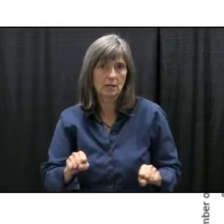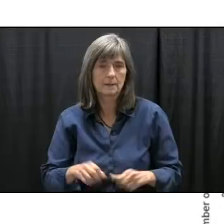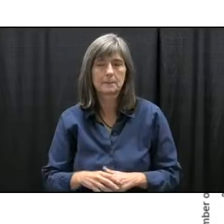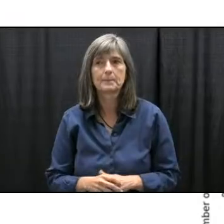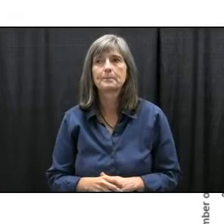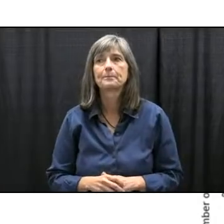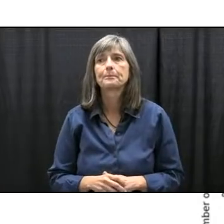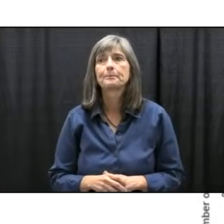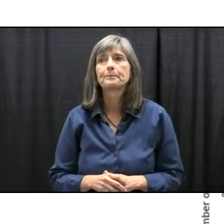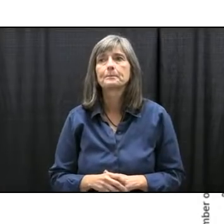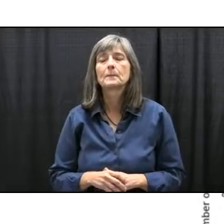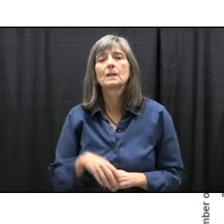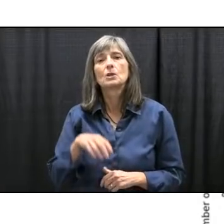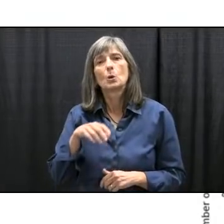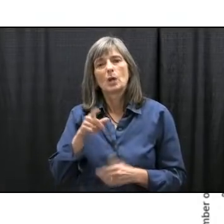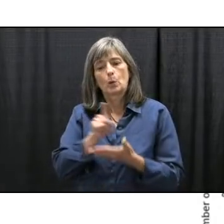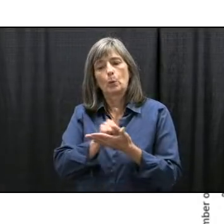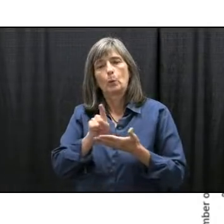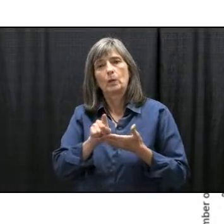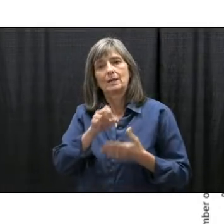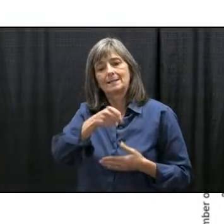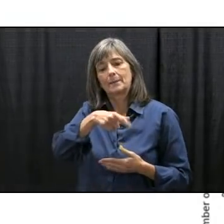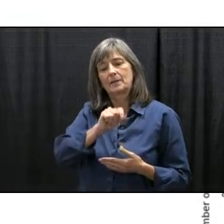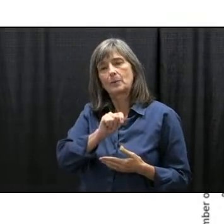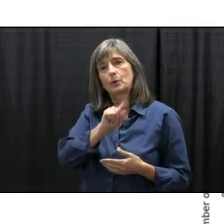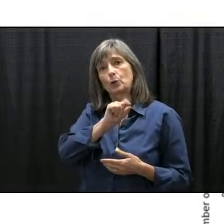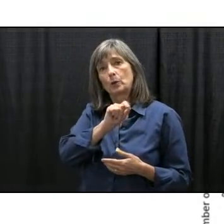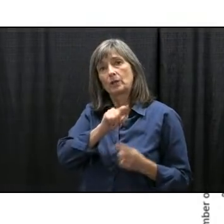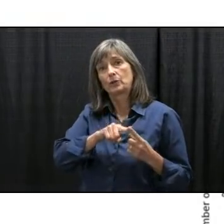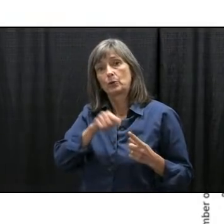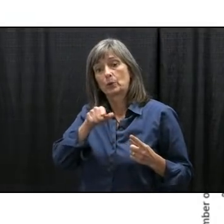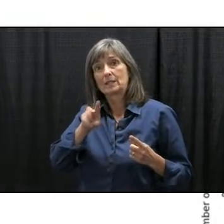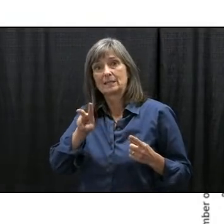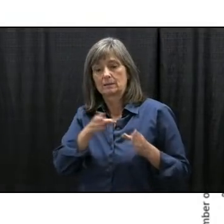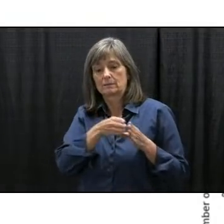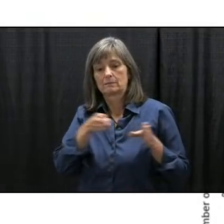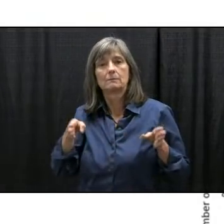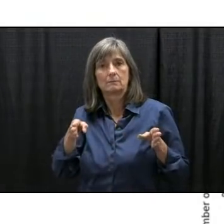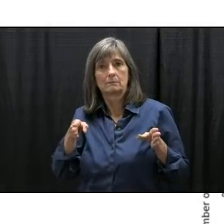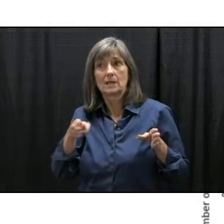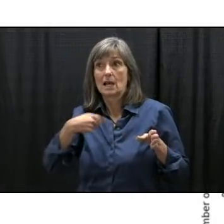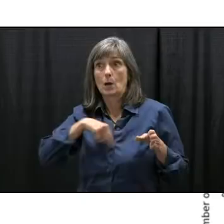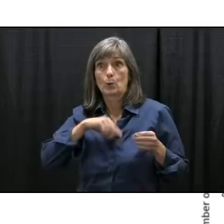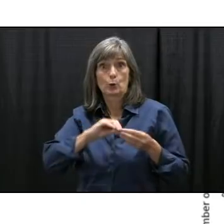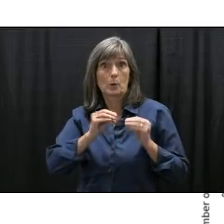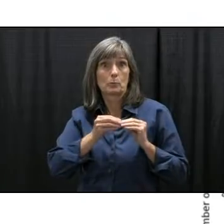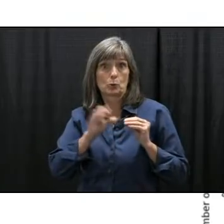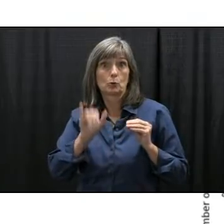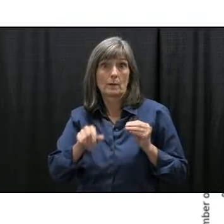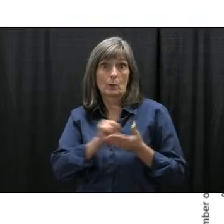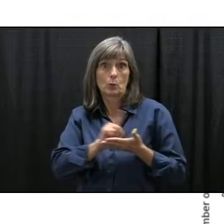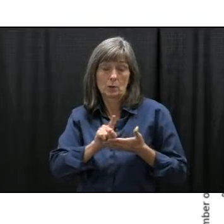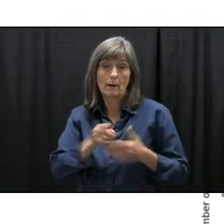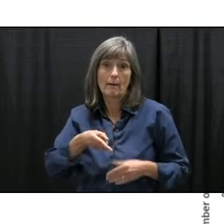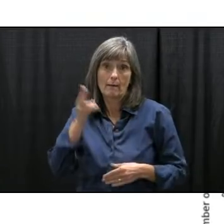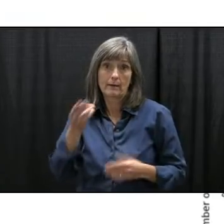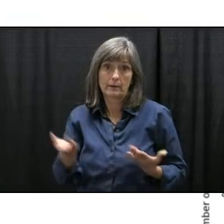So let's look at the week of September 20th and 26th, and this was our case count. It was quite high for that particular